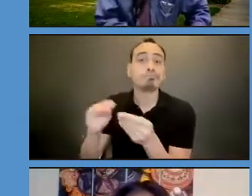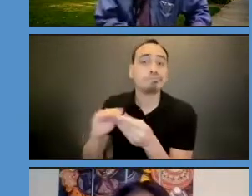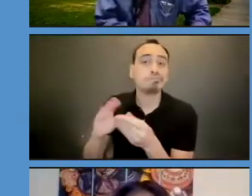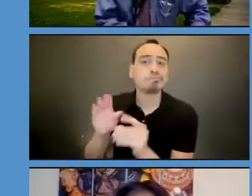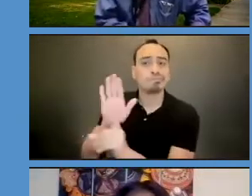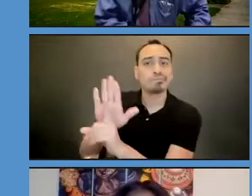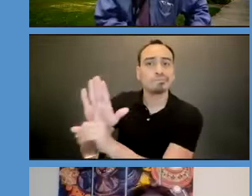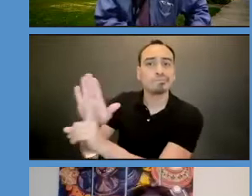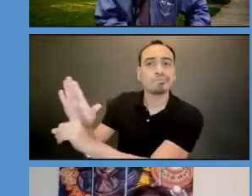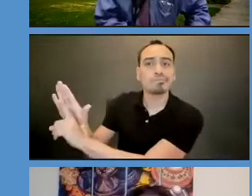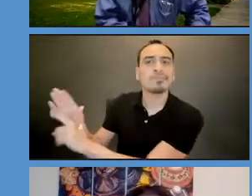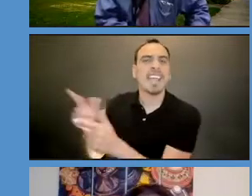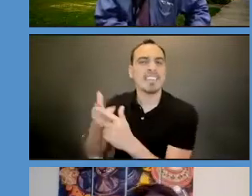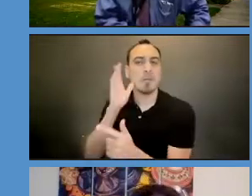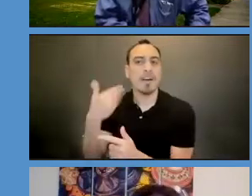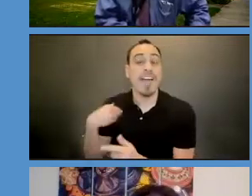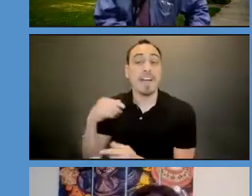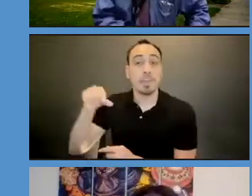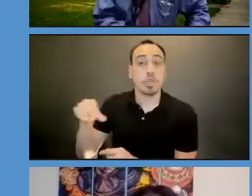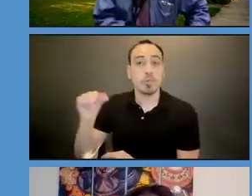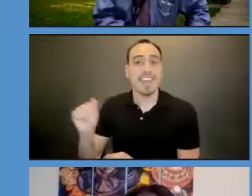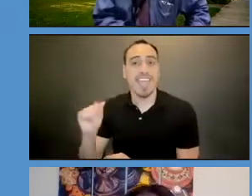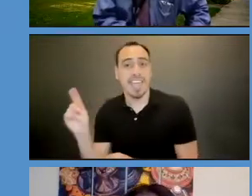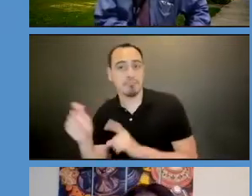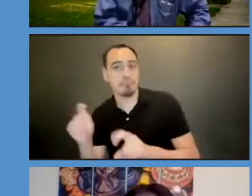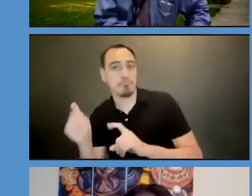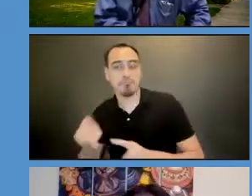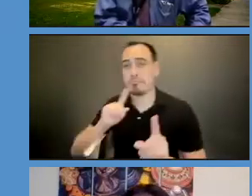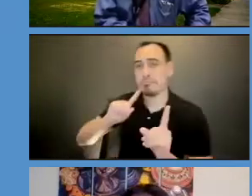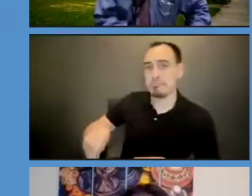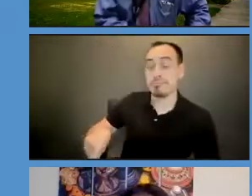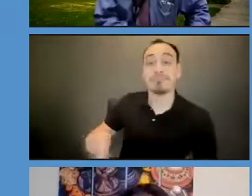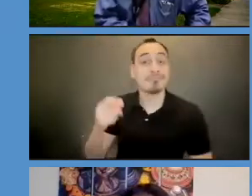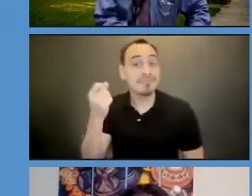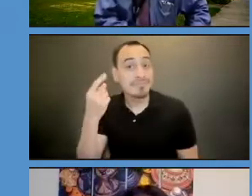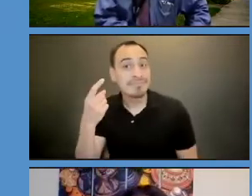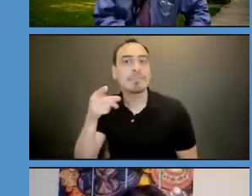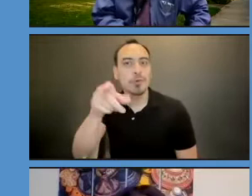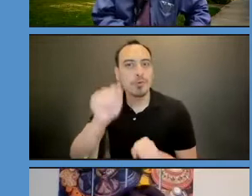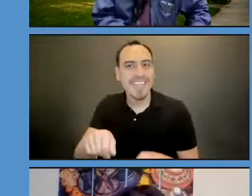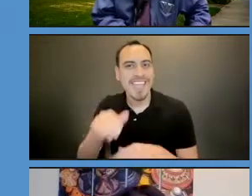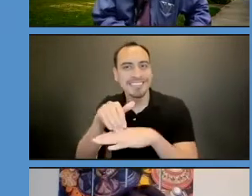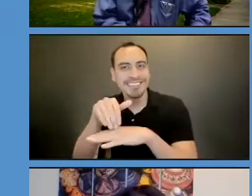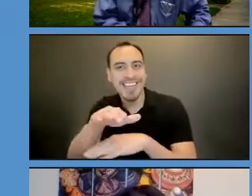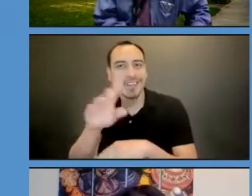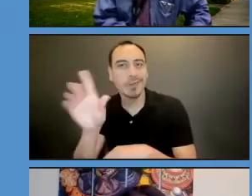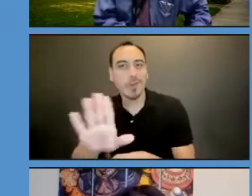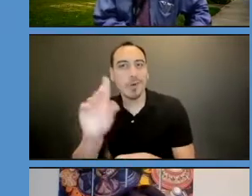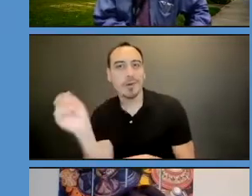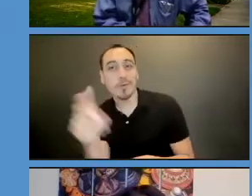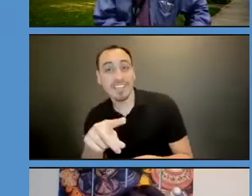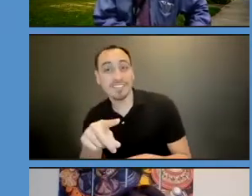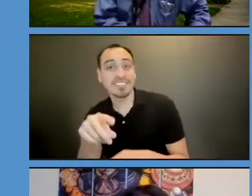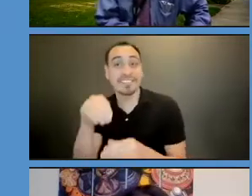session. And if you're not familiar, there is a Q&A feature in Zoom where you can post your questions, and I'll